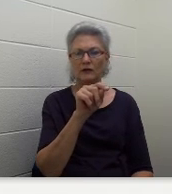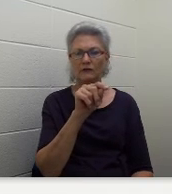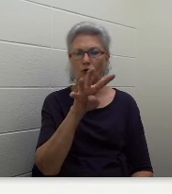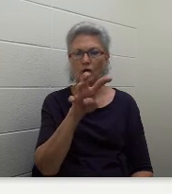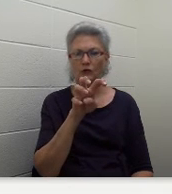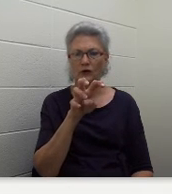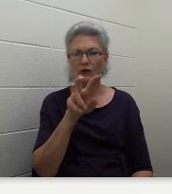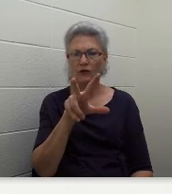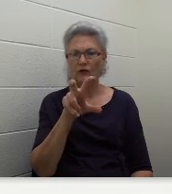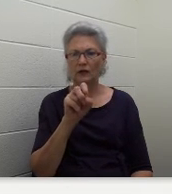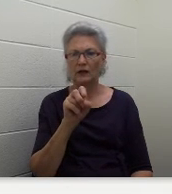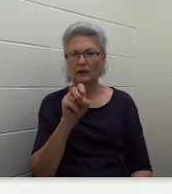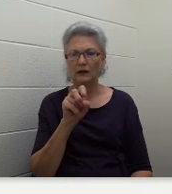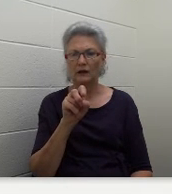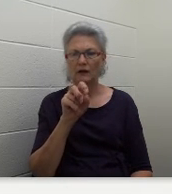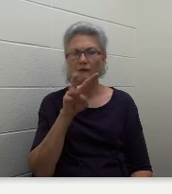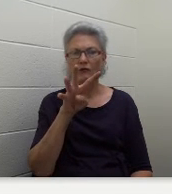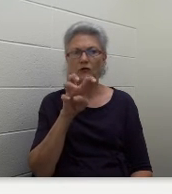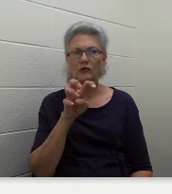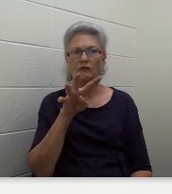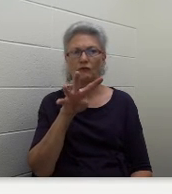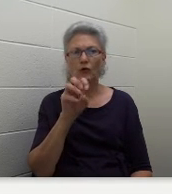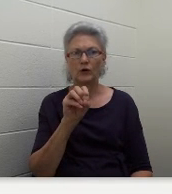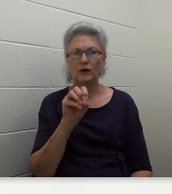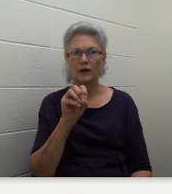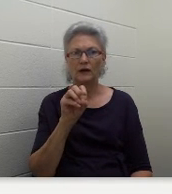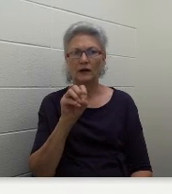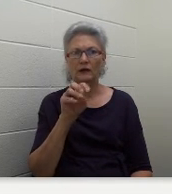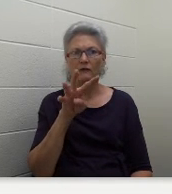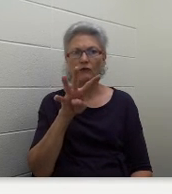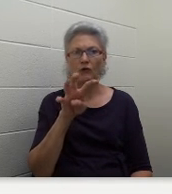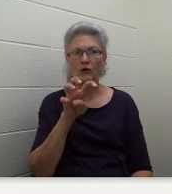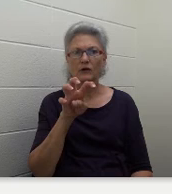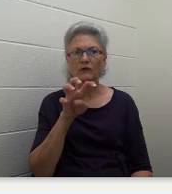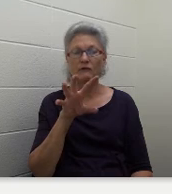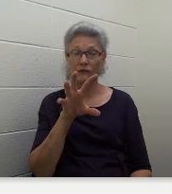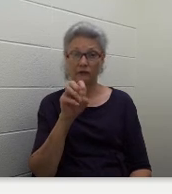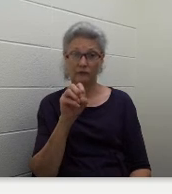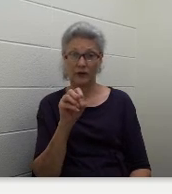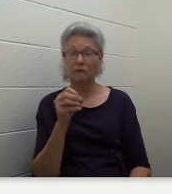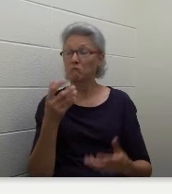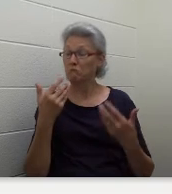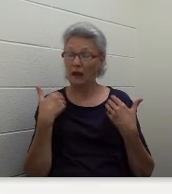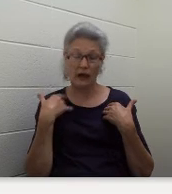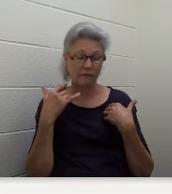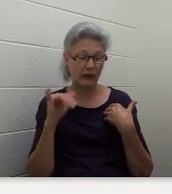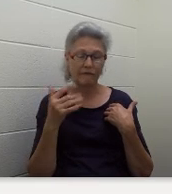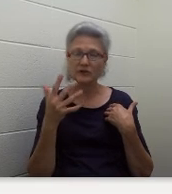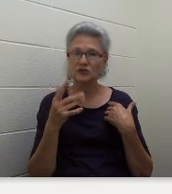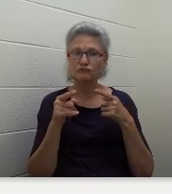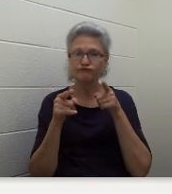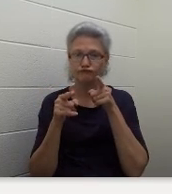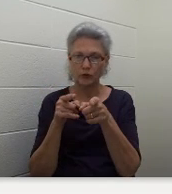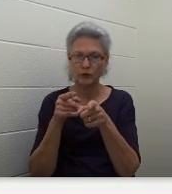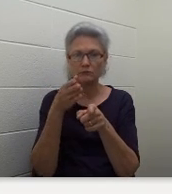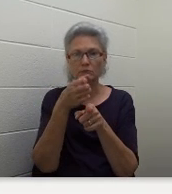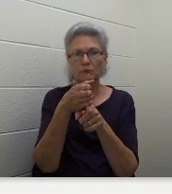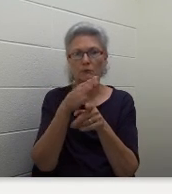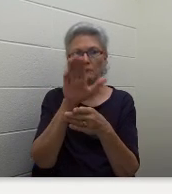420, 430, 440. Right here, we already had 450,